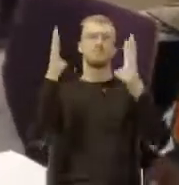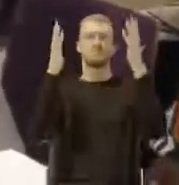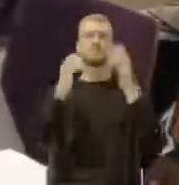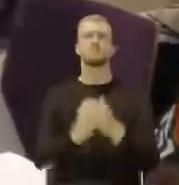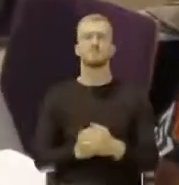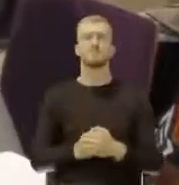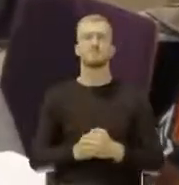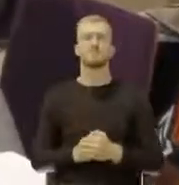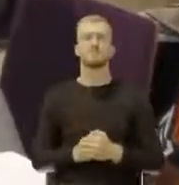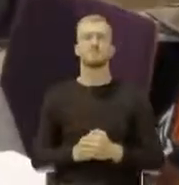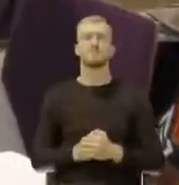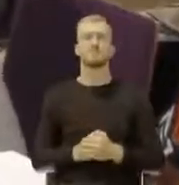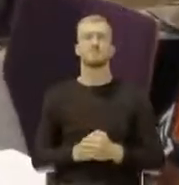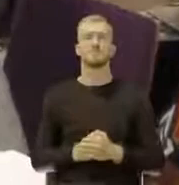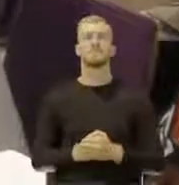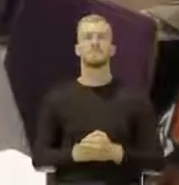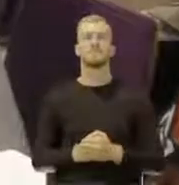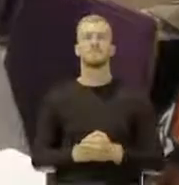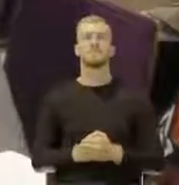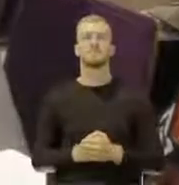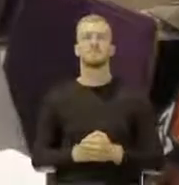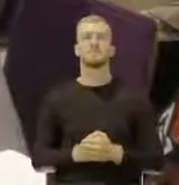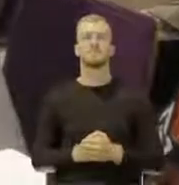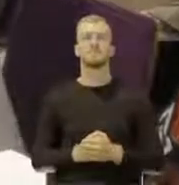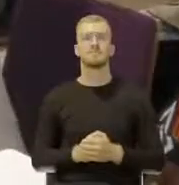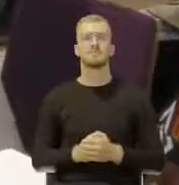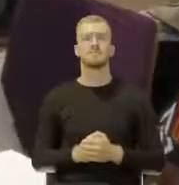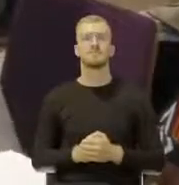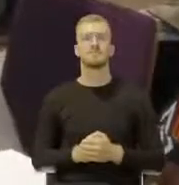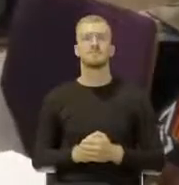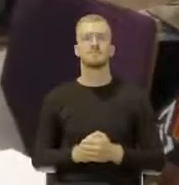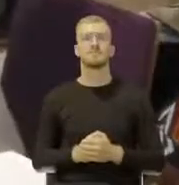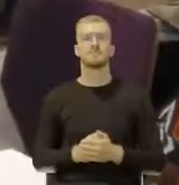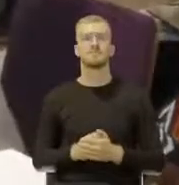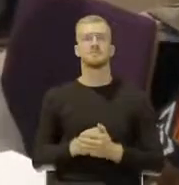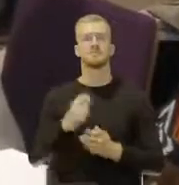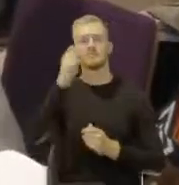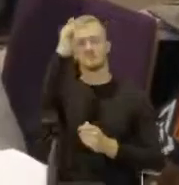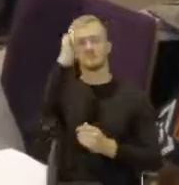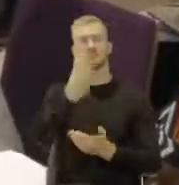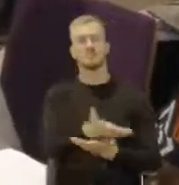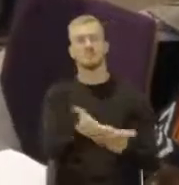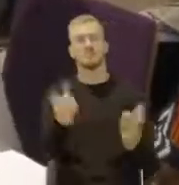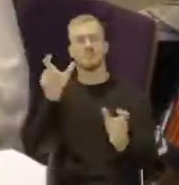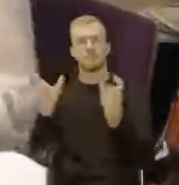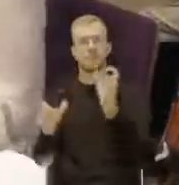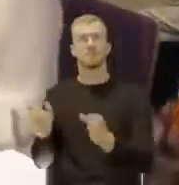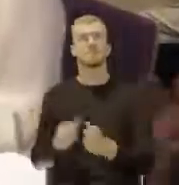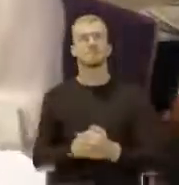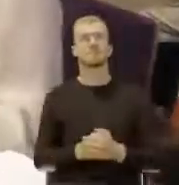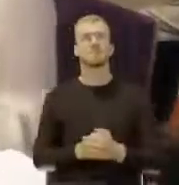Well, ladies and gentlemen, this is what feminist municipal leadership looks like. Thank you, Mayor.